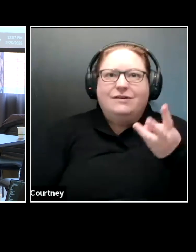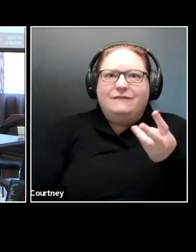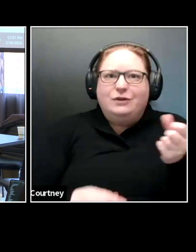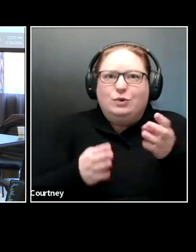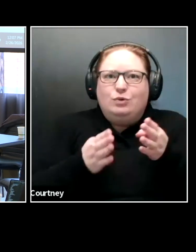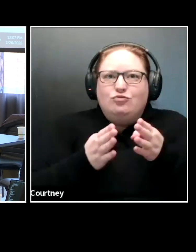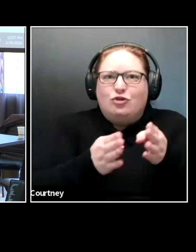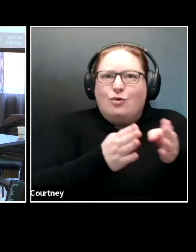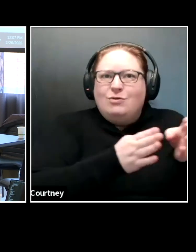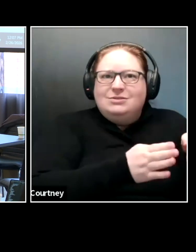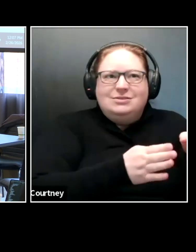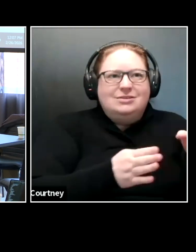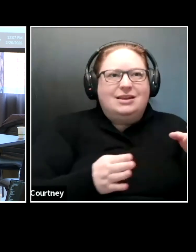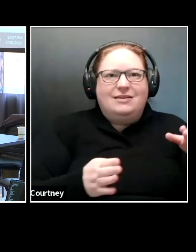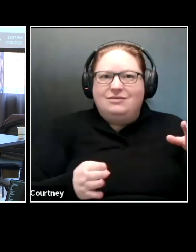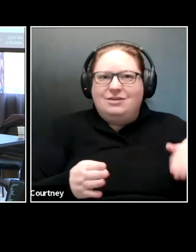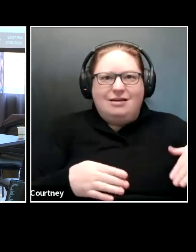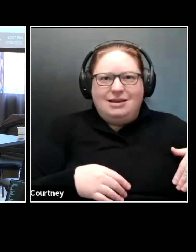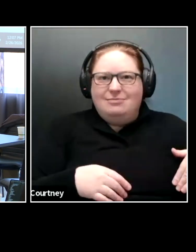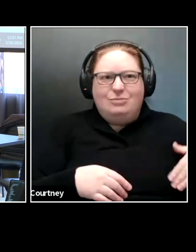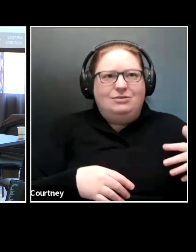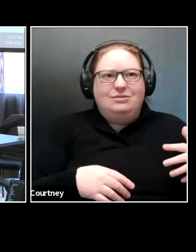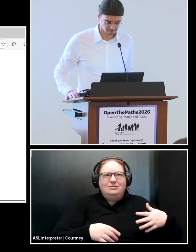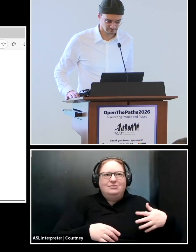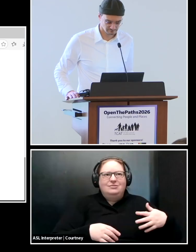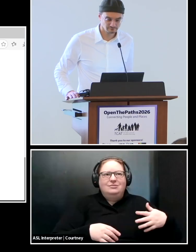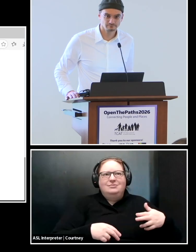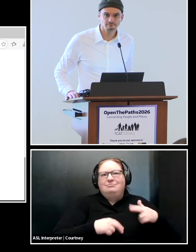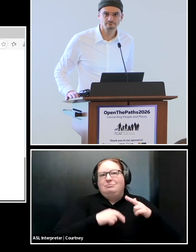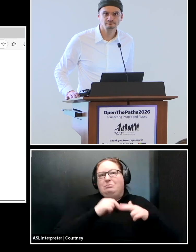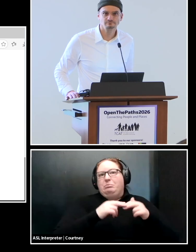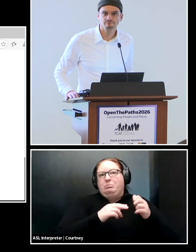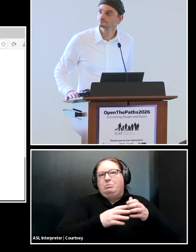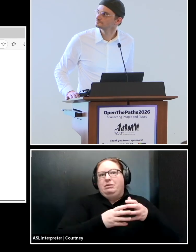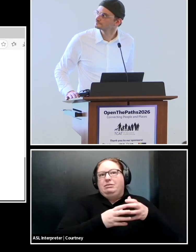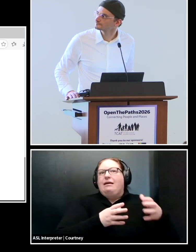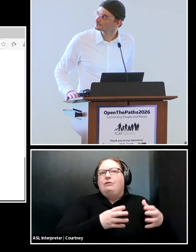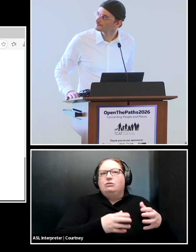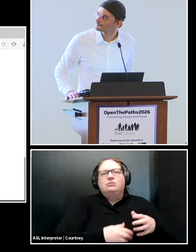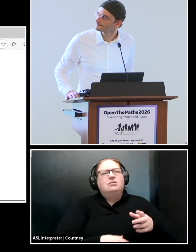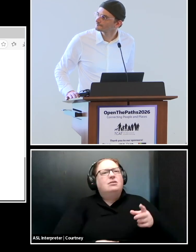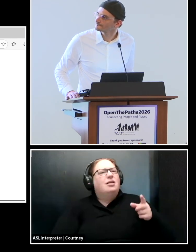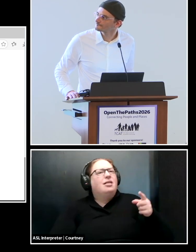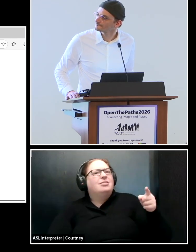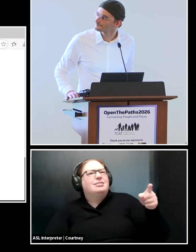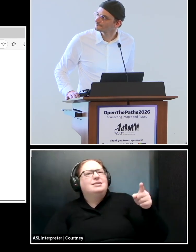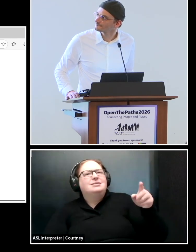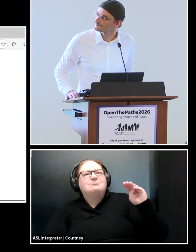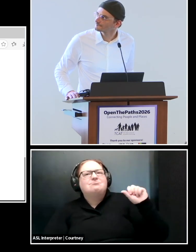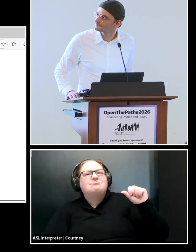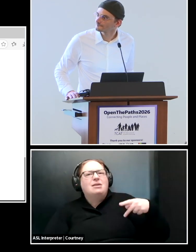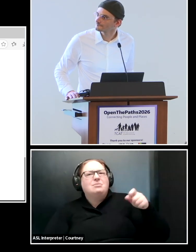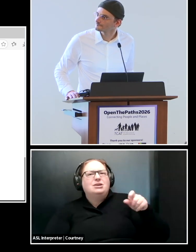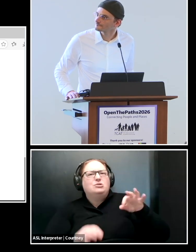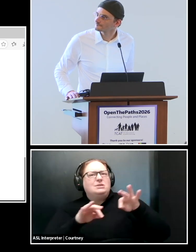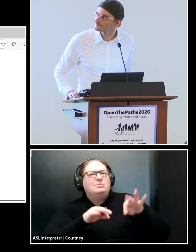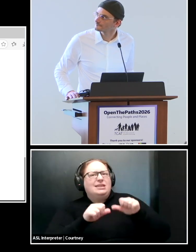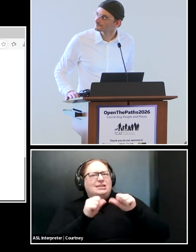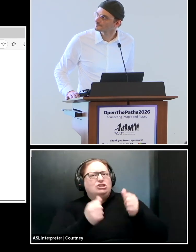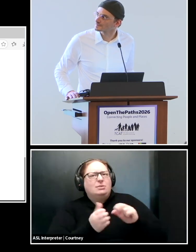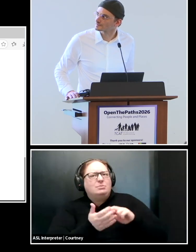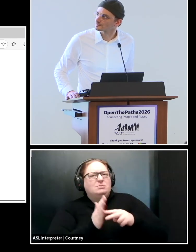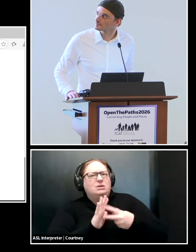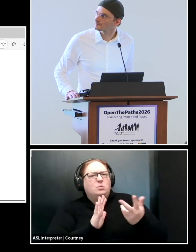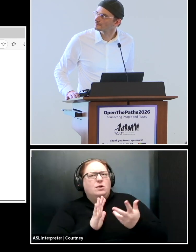yet been, exposed to build out. On this map, can you explain to me what these shapes mean? Yeah.